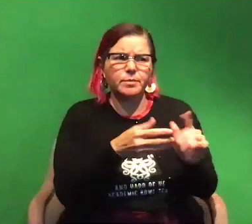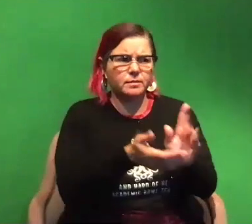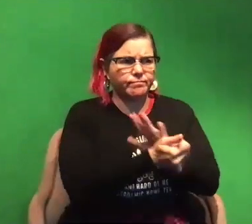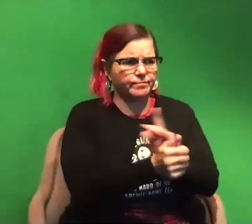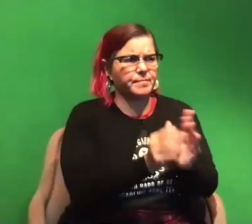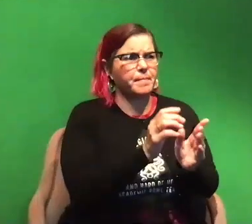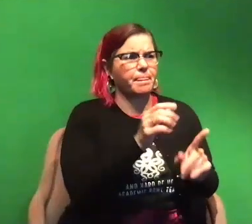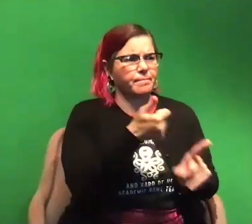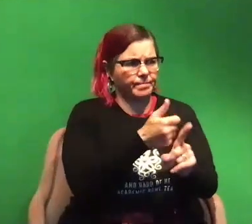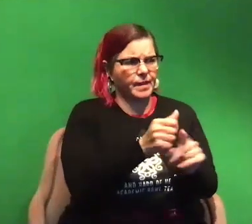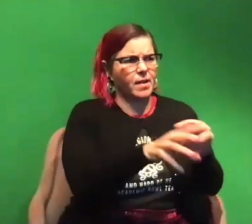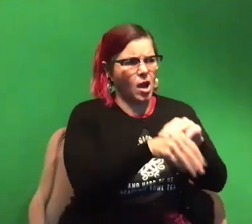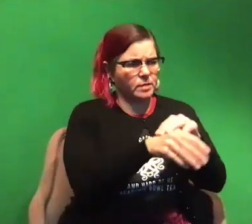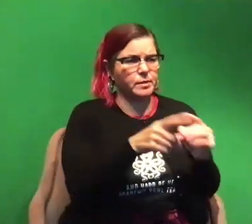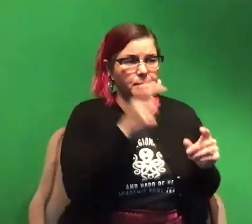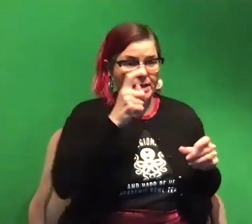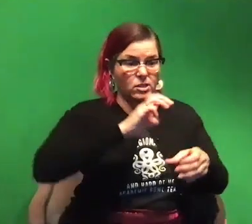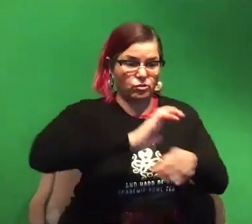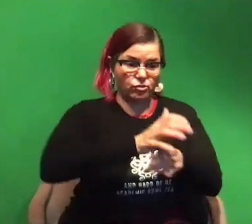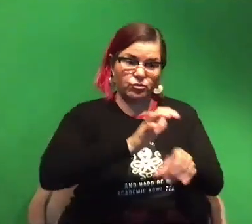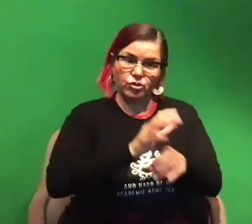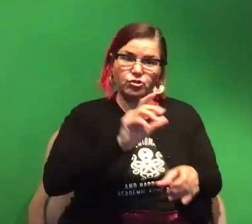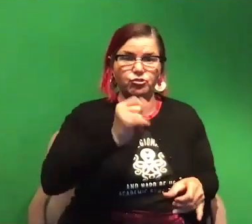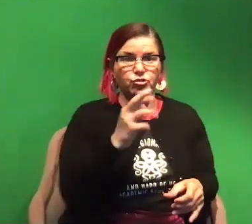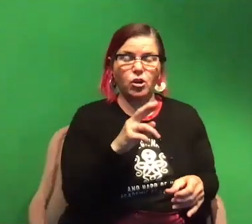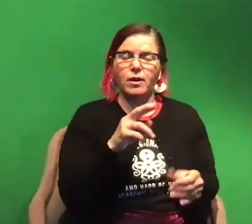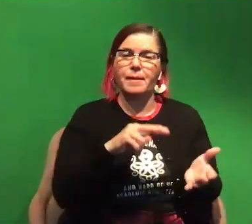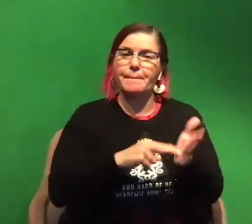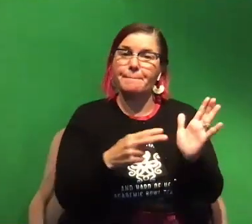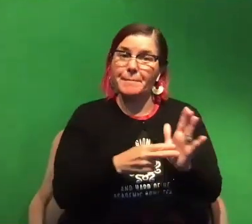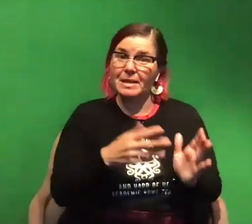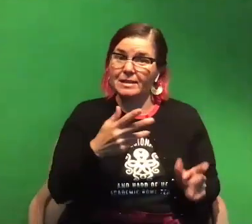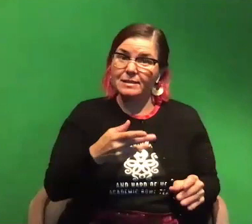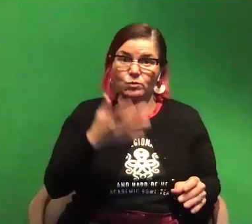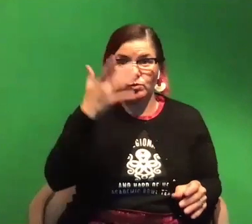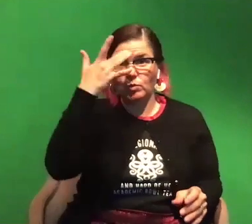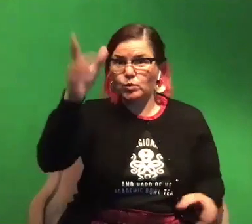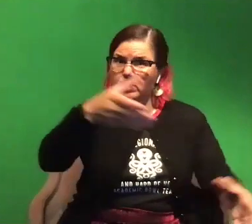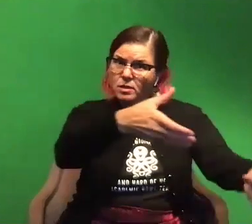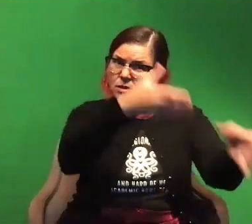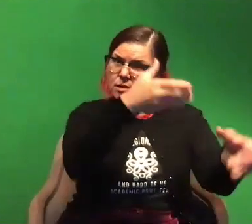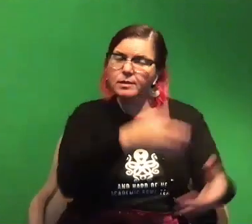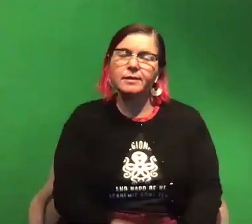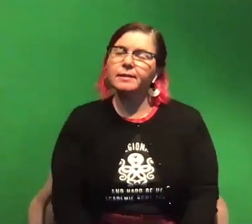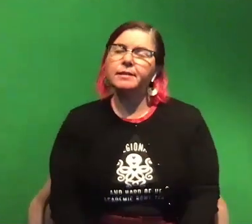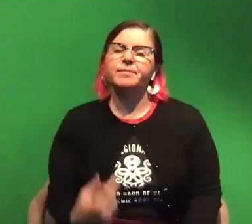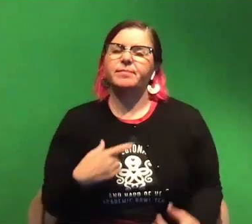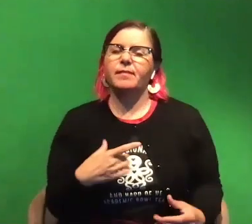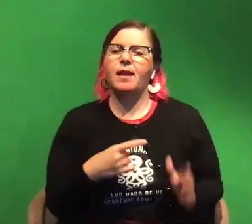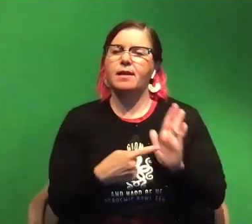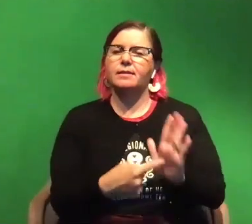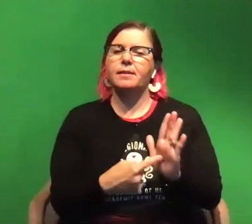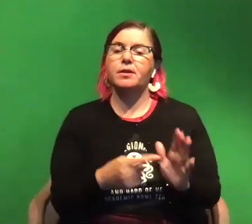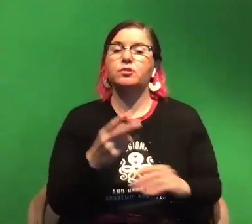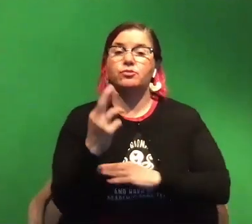so because it can unscrew a jar, that doesn't necessarily mean that it's highly intelligent. My example I always like to use is that, you know, a